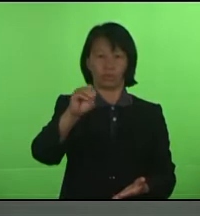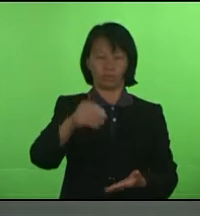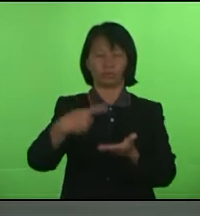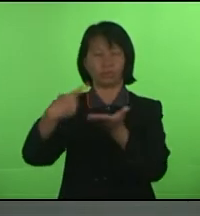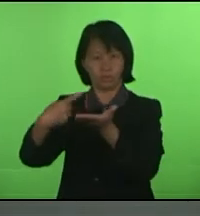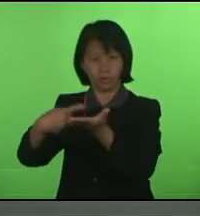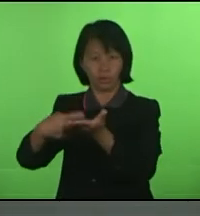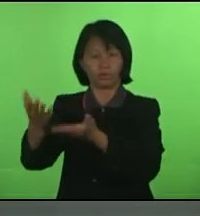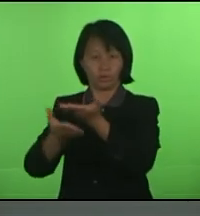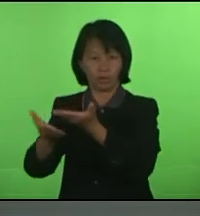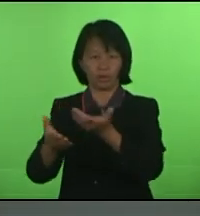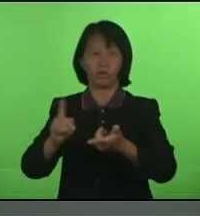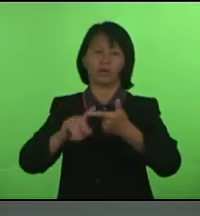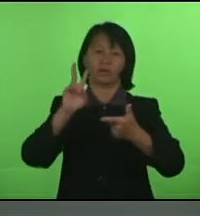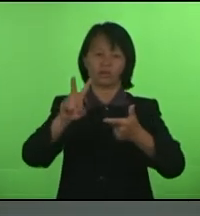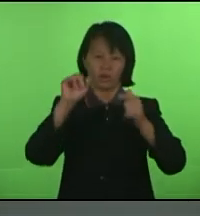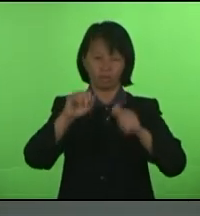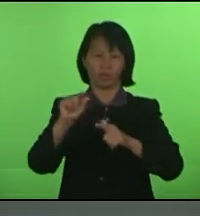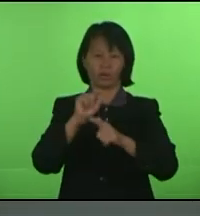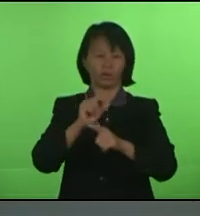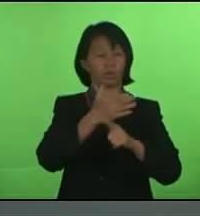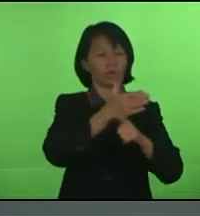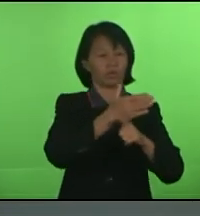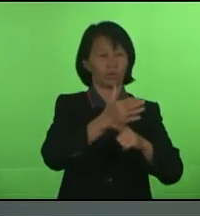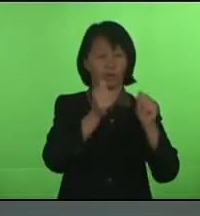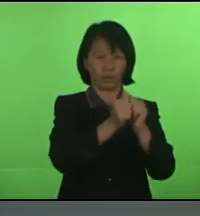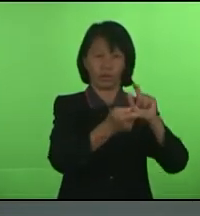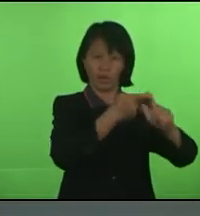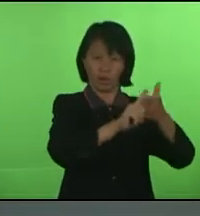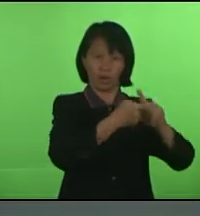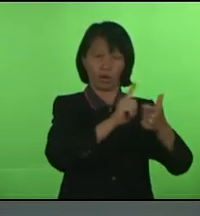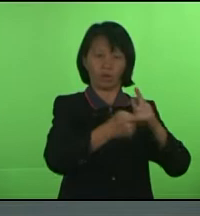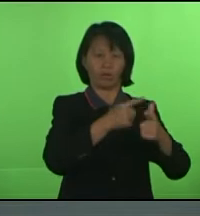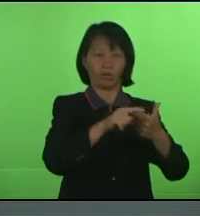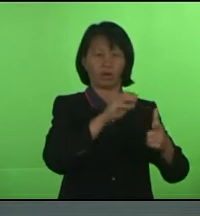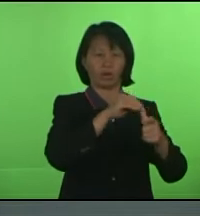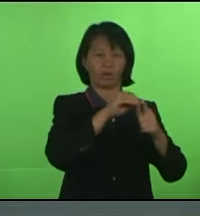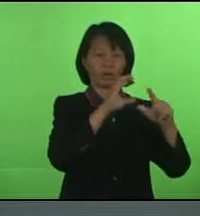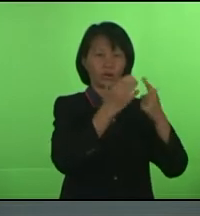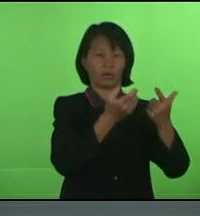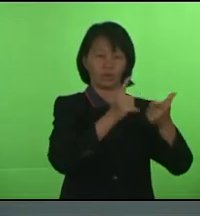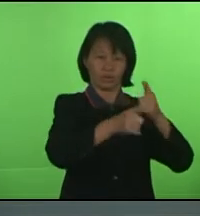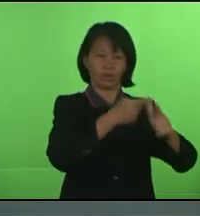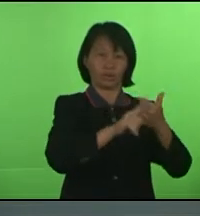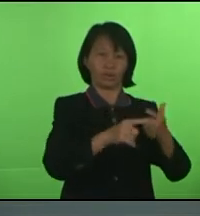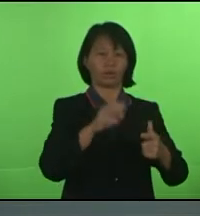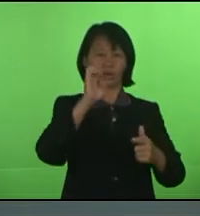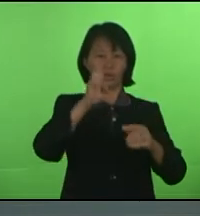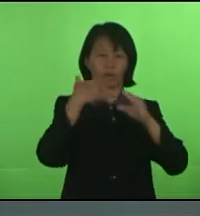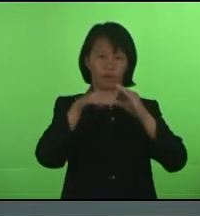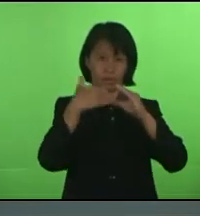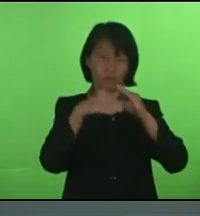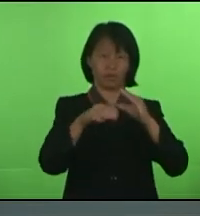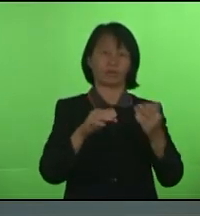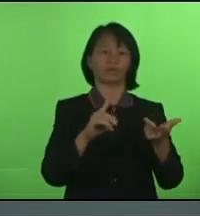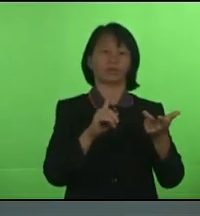online discussion, first. Second tool you can use to share info with your friend or your classmate is